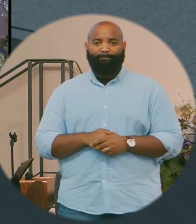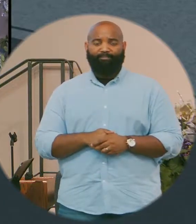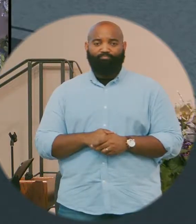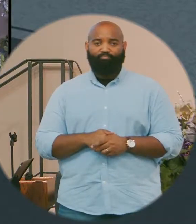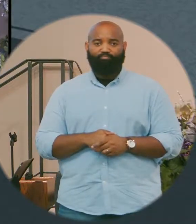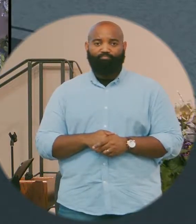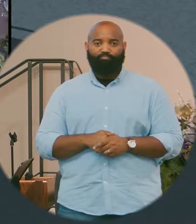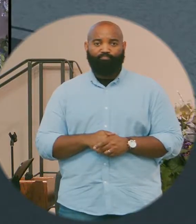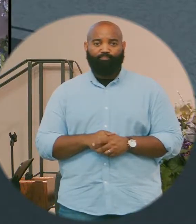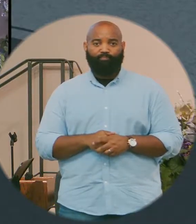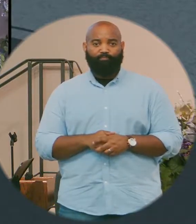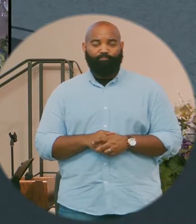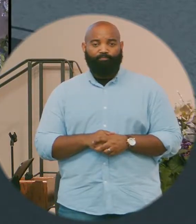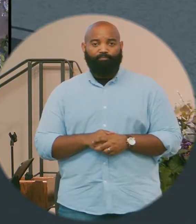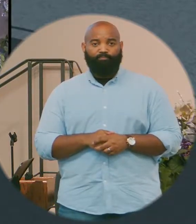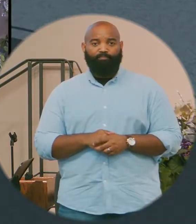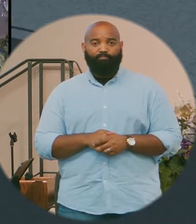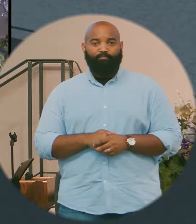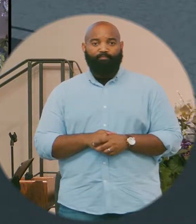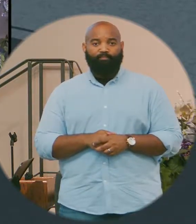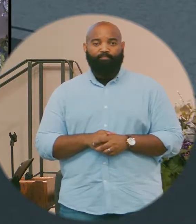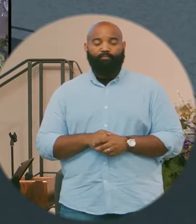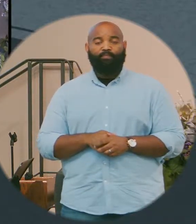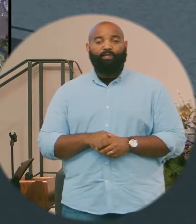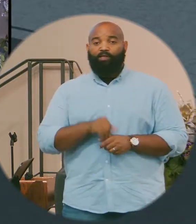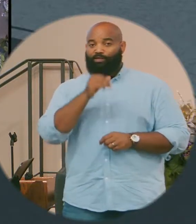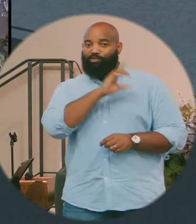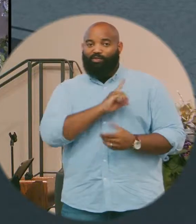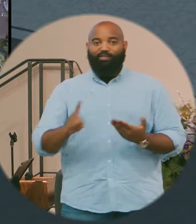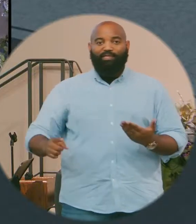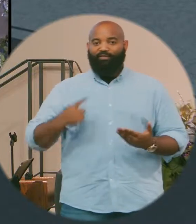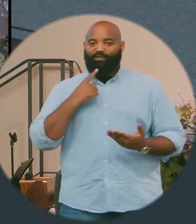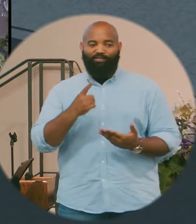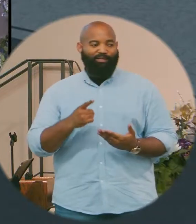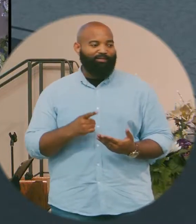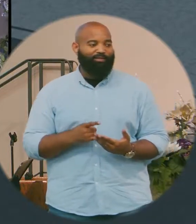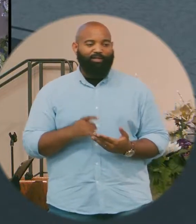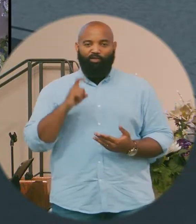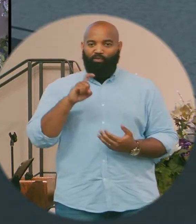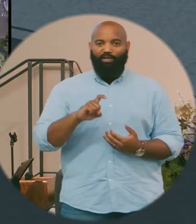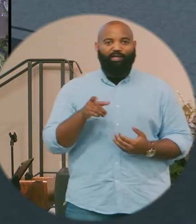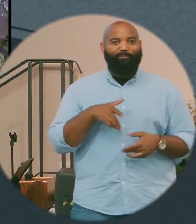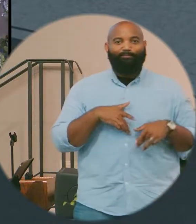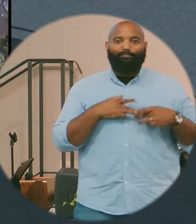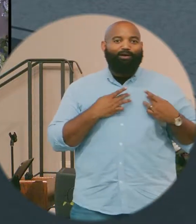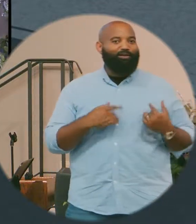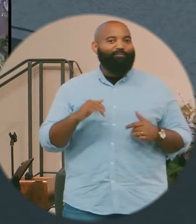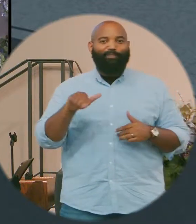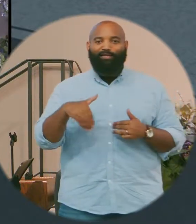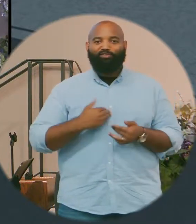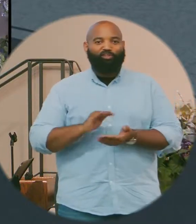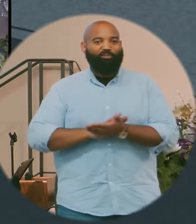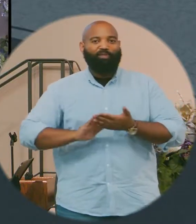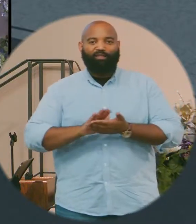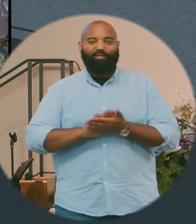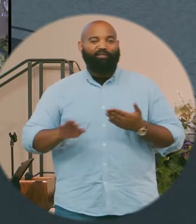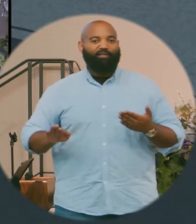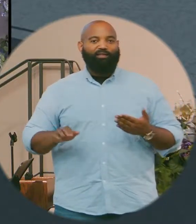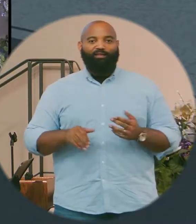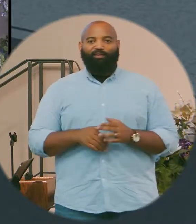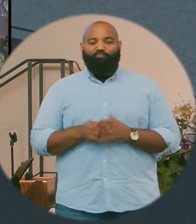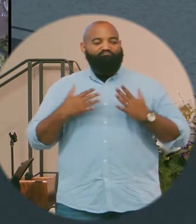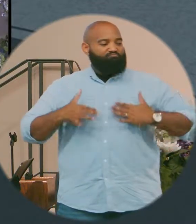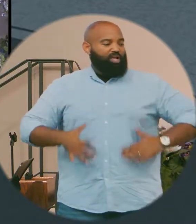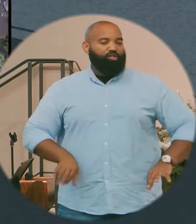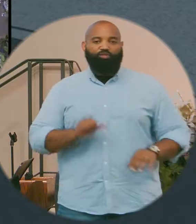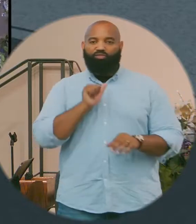talking about an inward cleansing. You can't dress up sin. You can't serve sin away. You can't come with enough